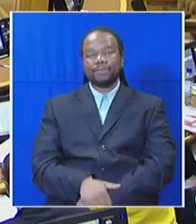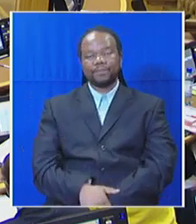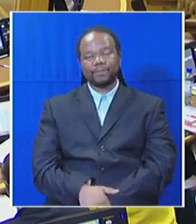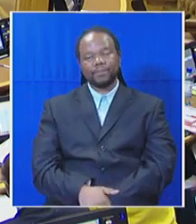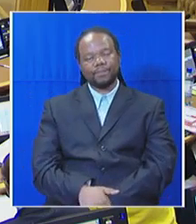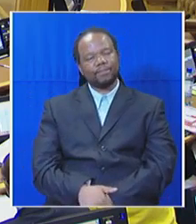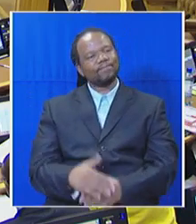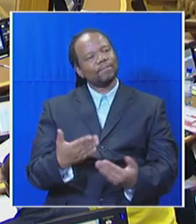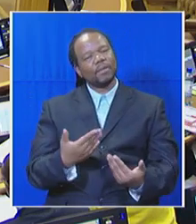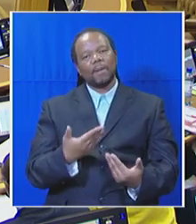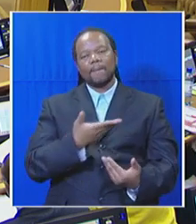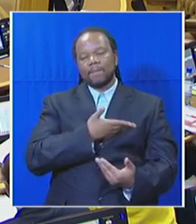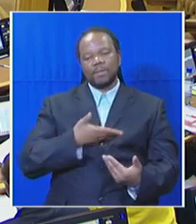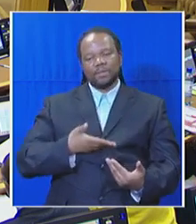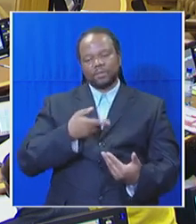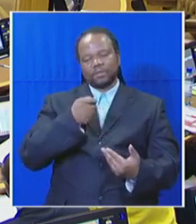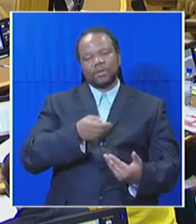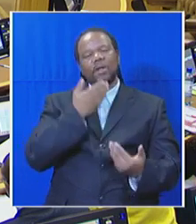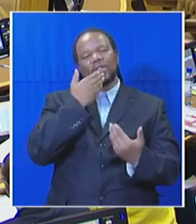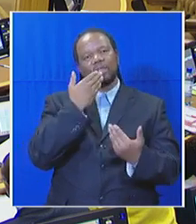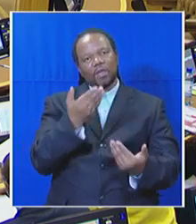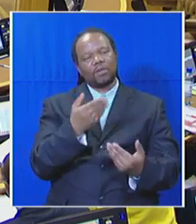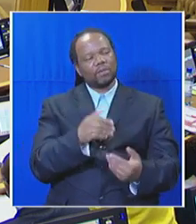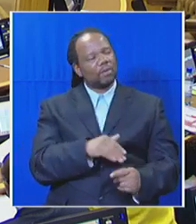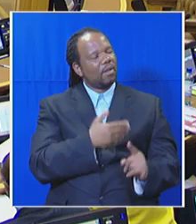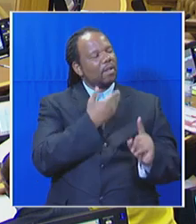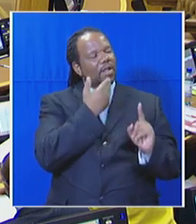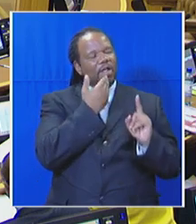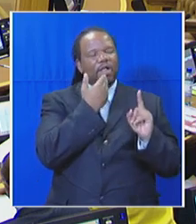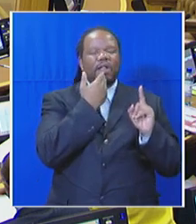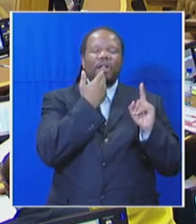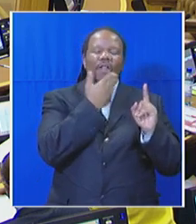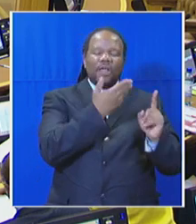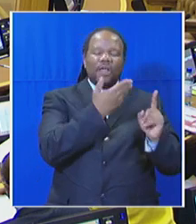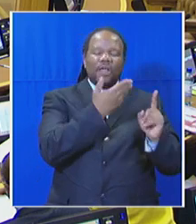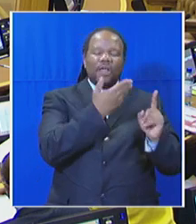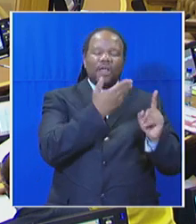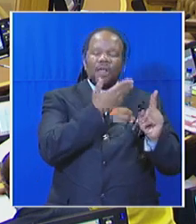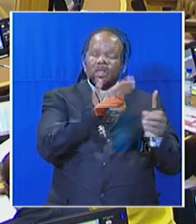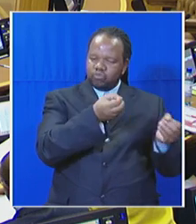Thank you, Madam Speaker. Thanks, President, for your informative response.